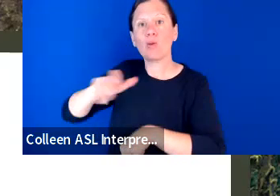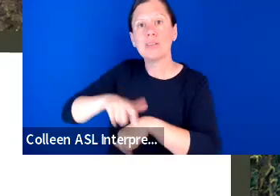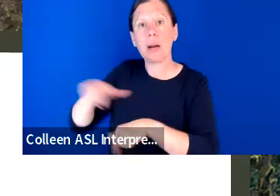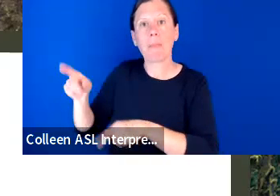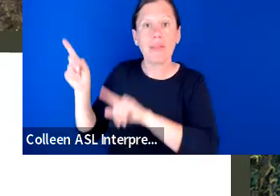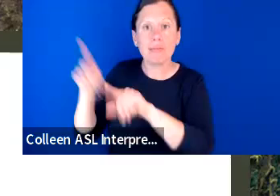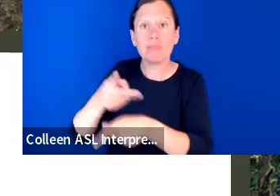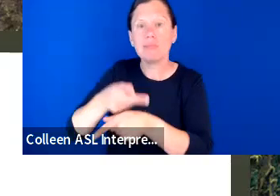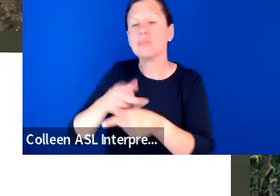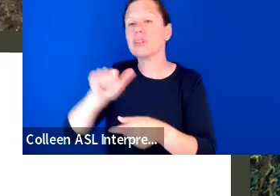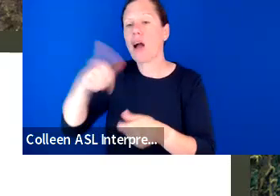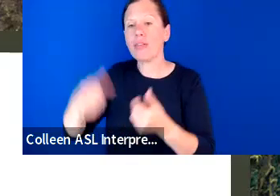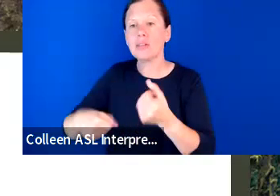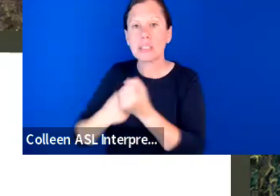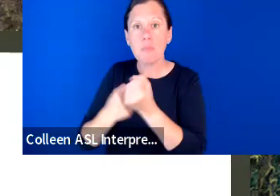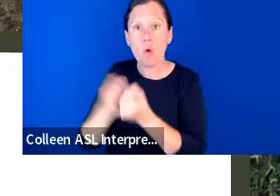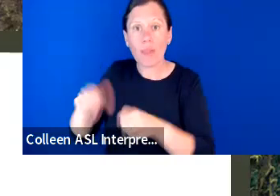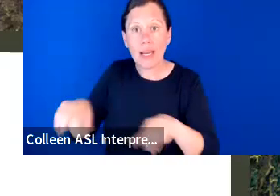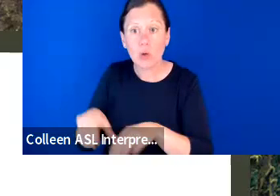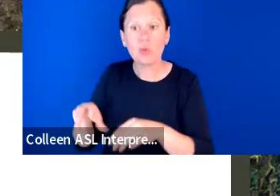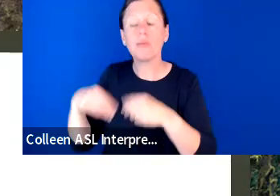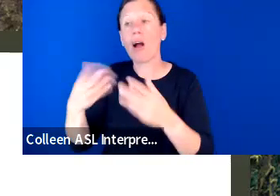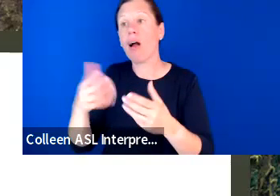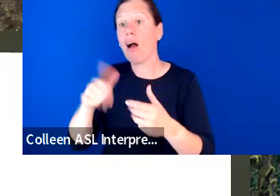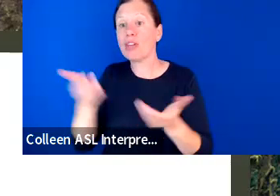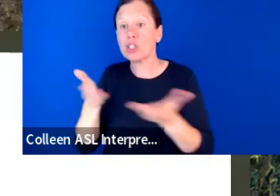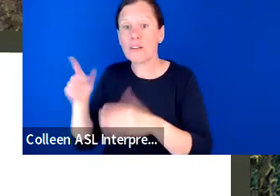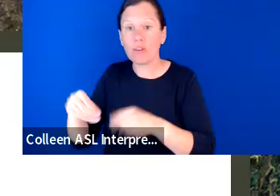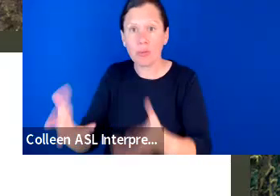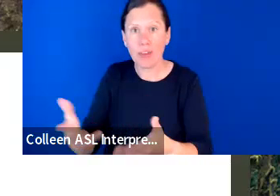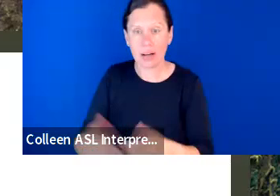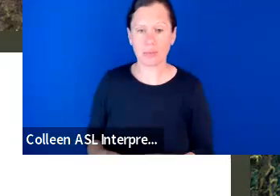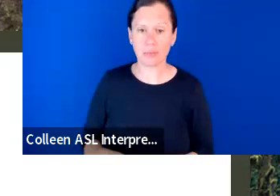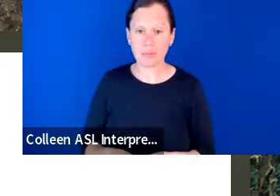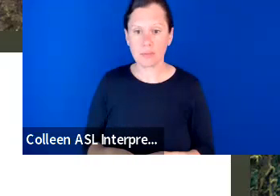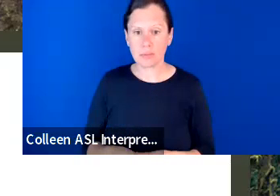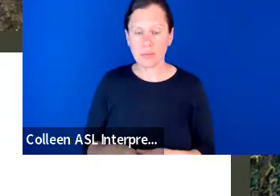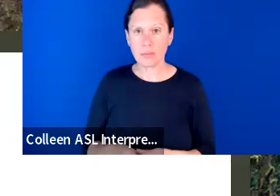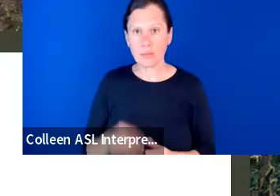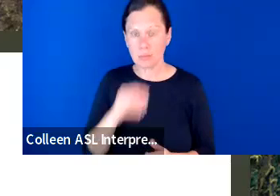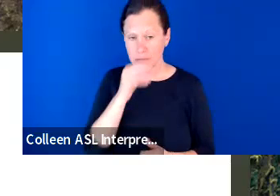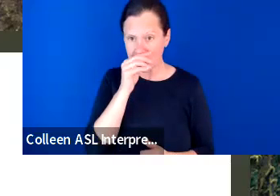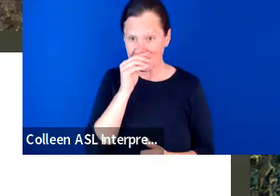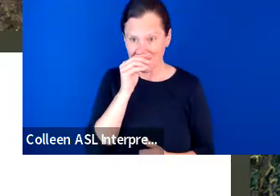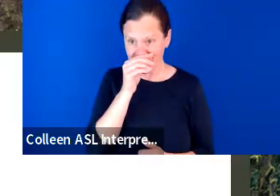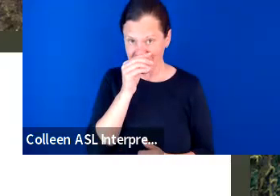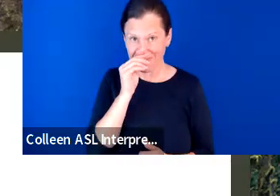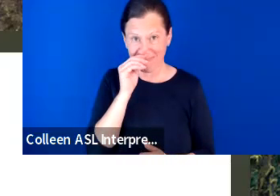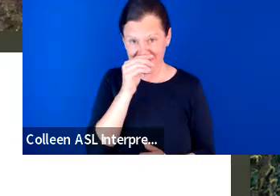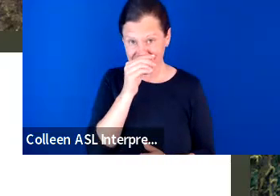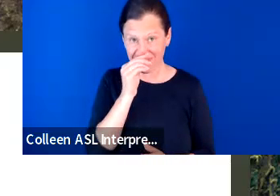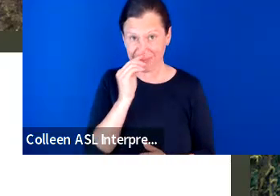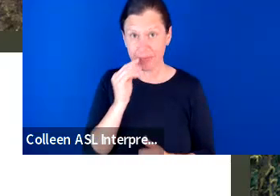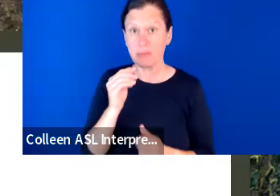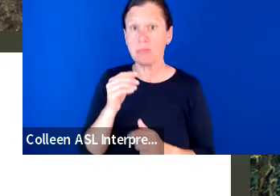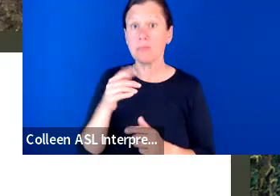services. We get asked a lot about how far the benefit